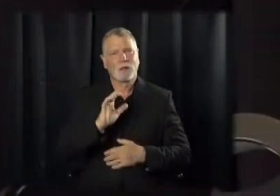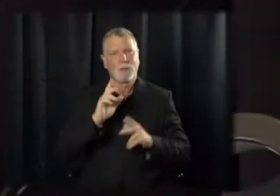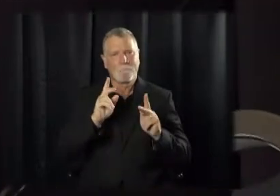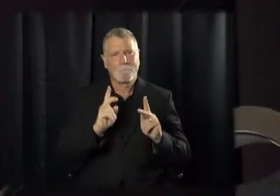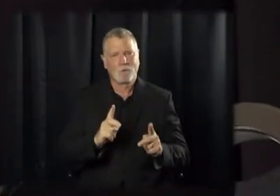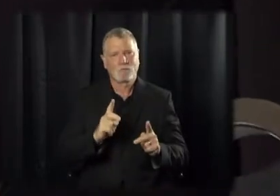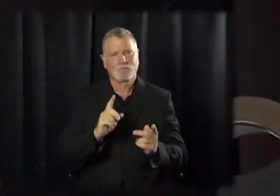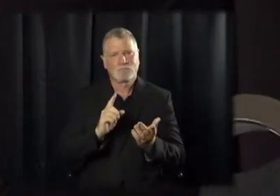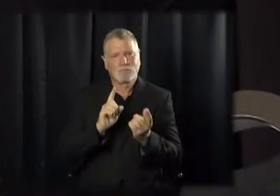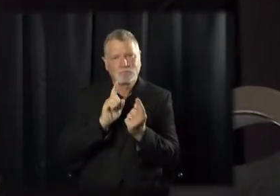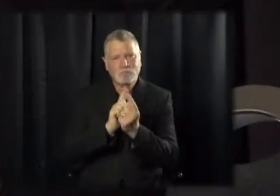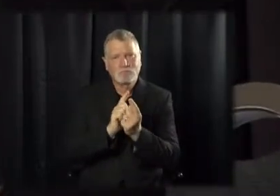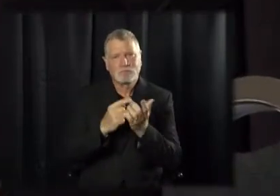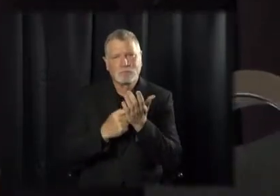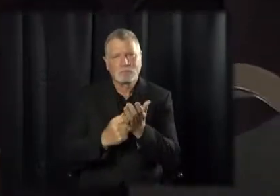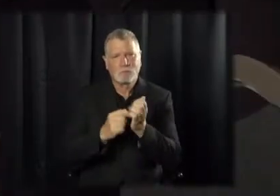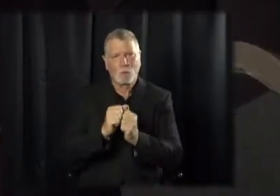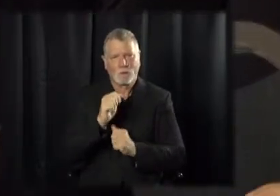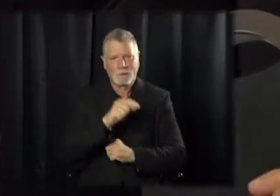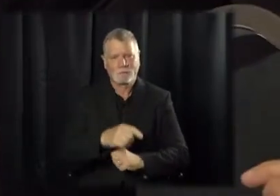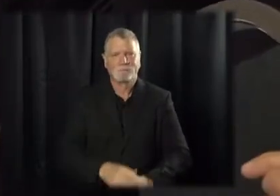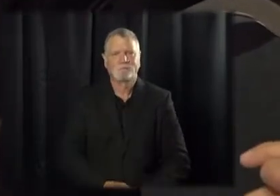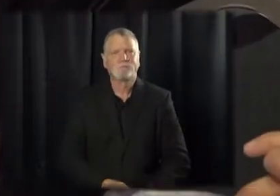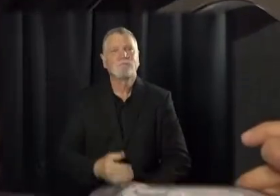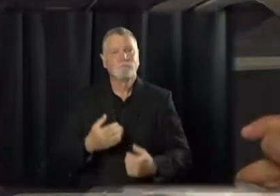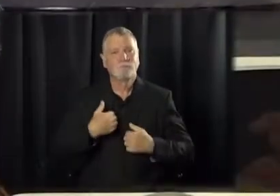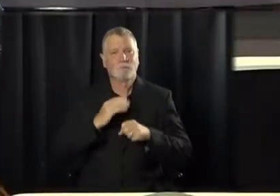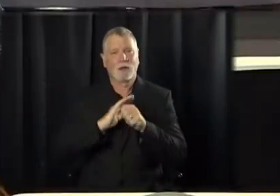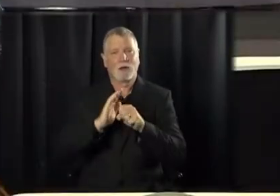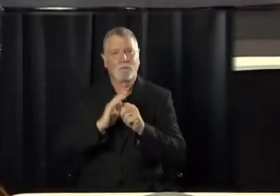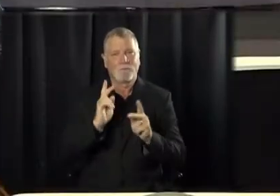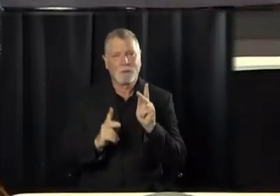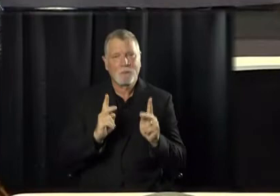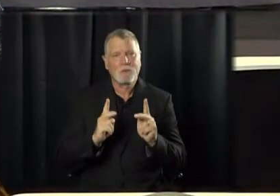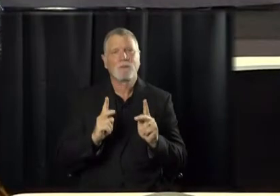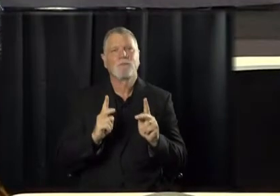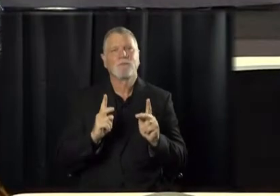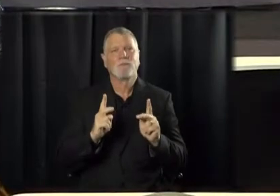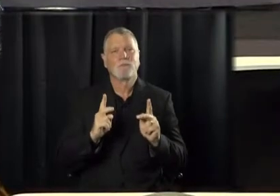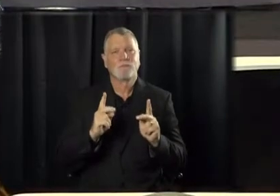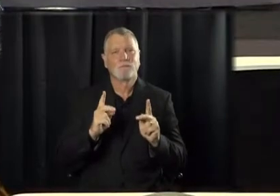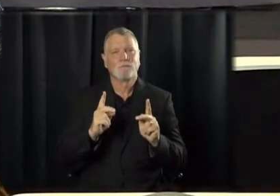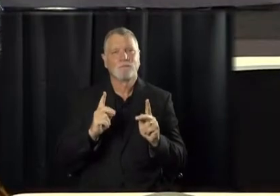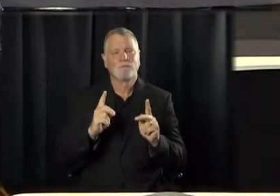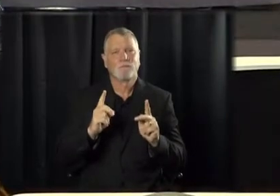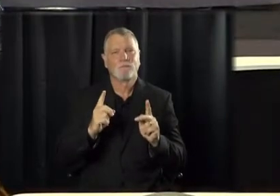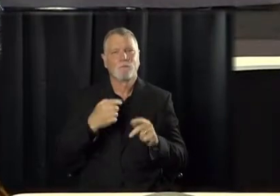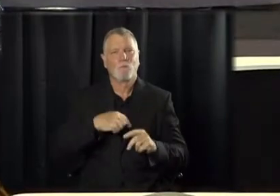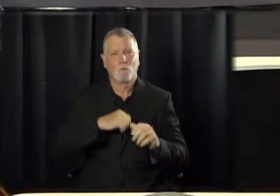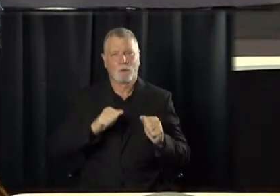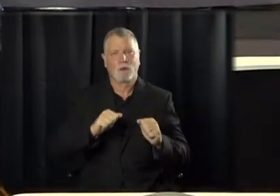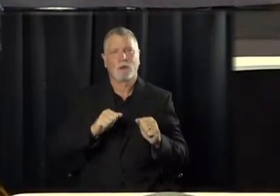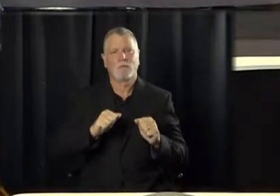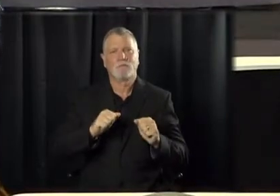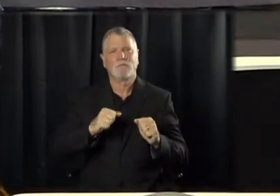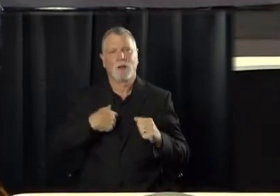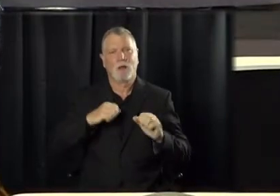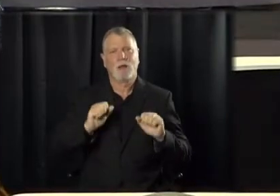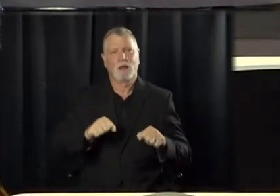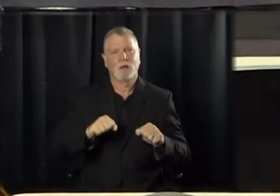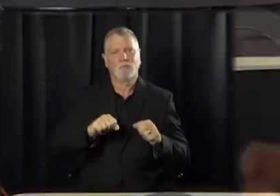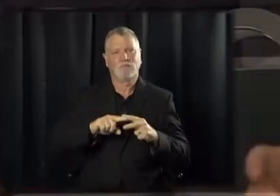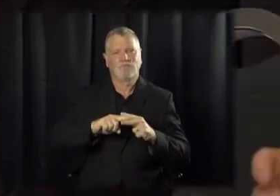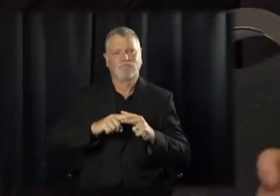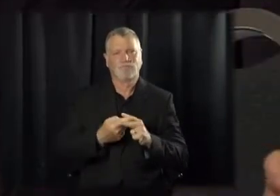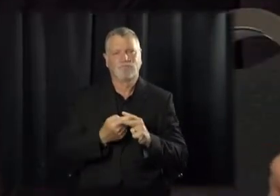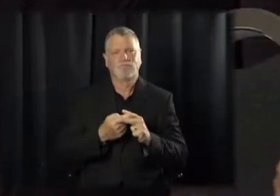in-person conversation that we'll be able to have. So we have a quorum, and I can officially call